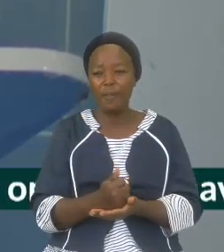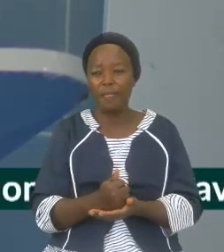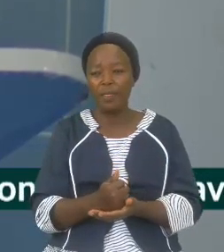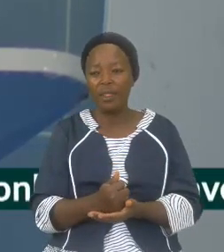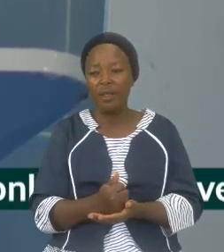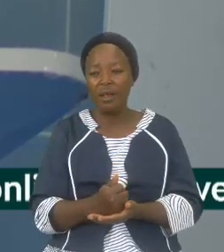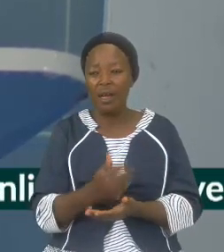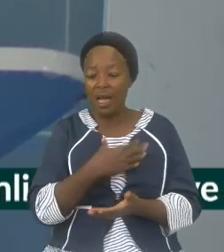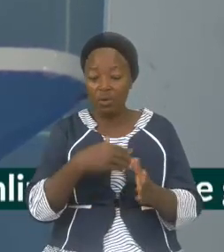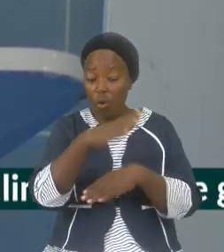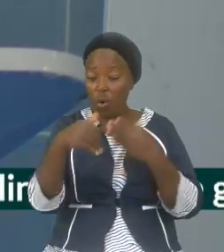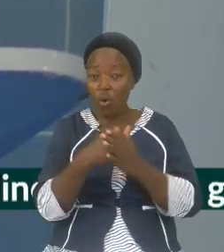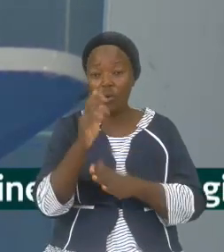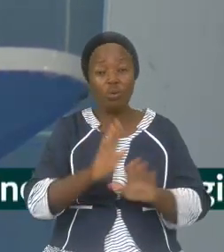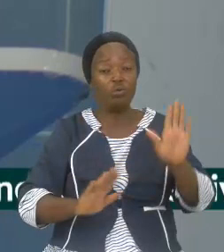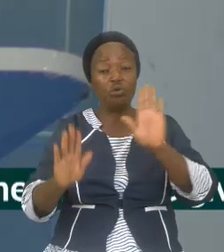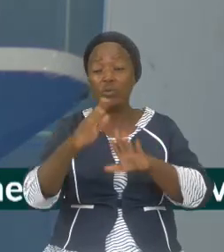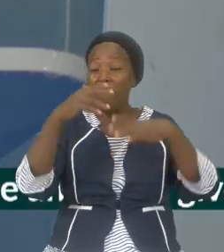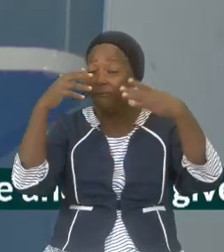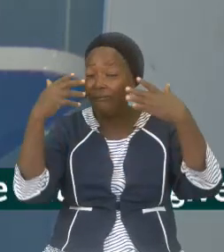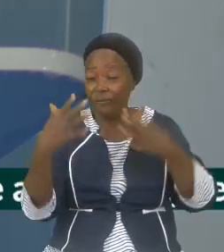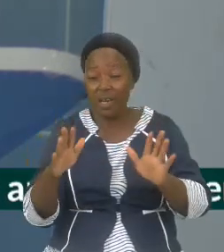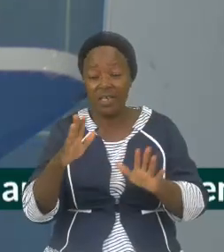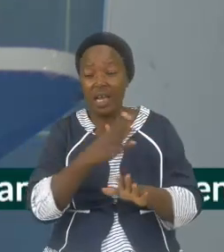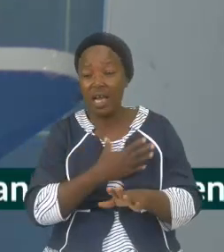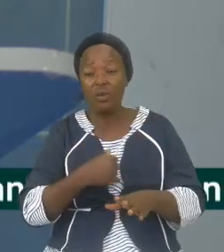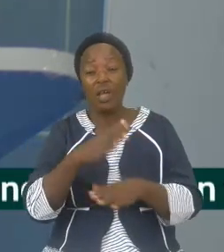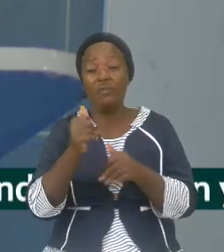and all your troubles are final.